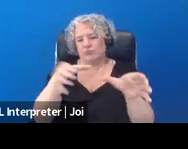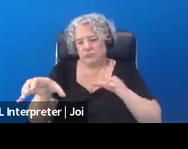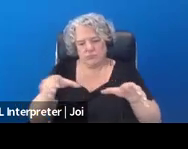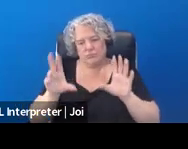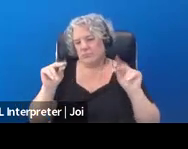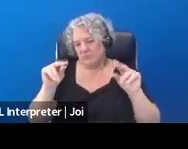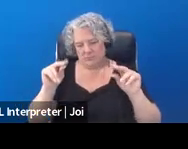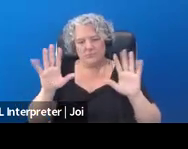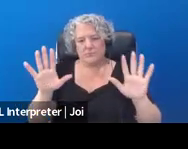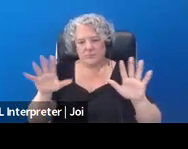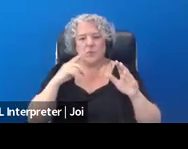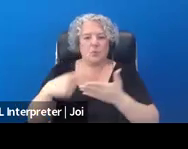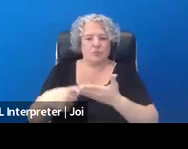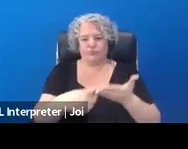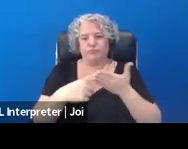groups, so bear with us.